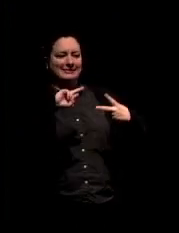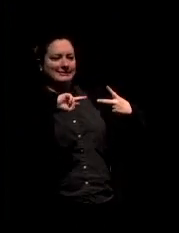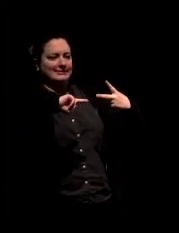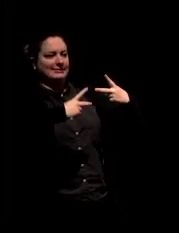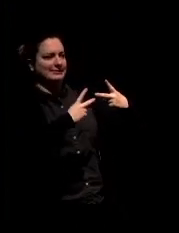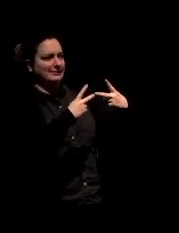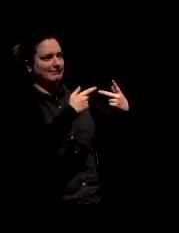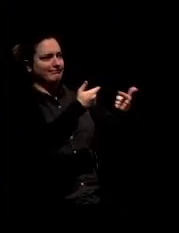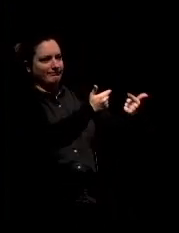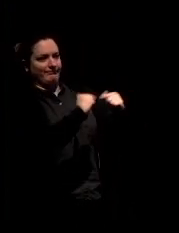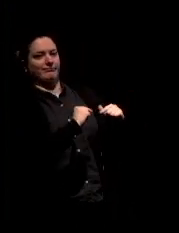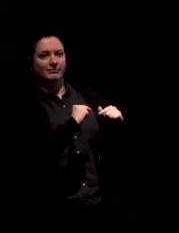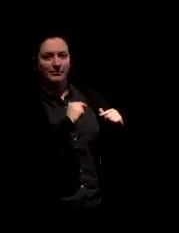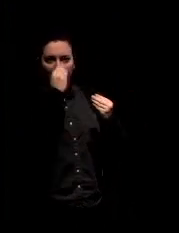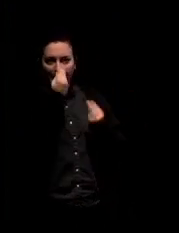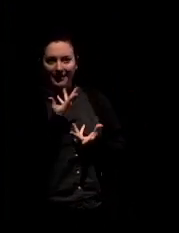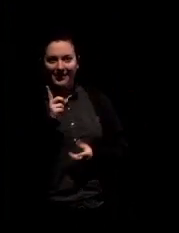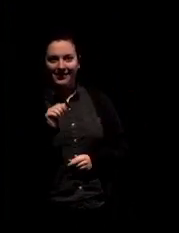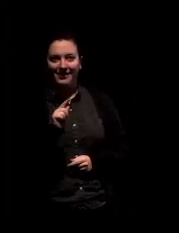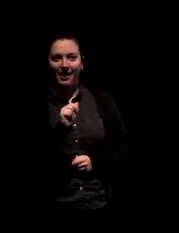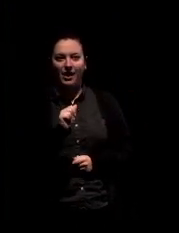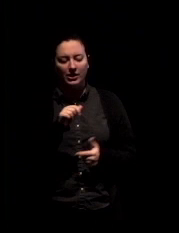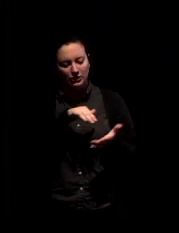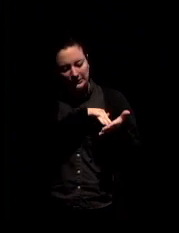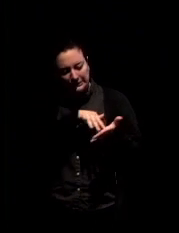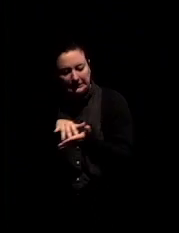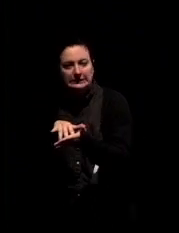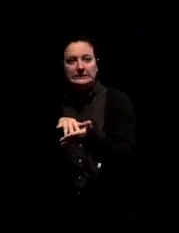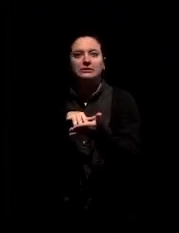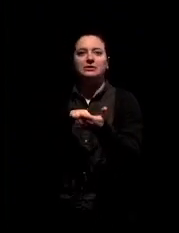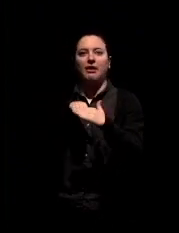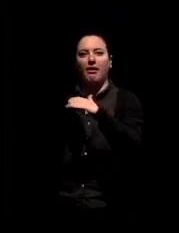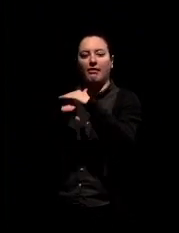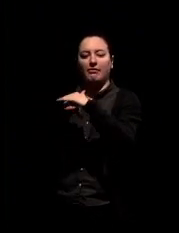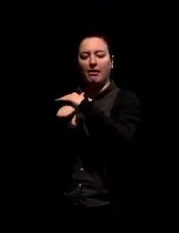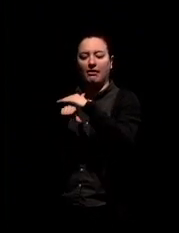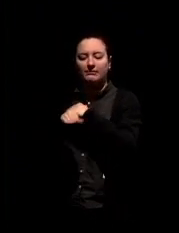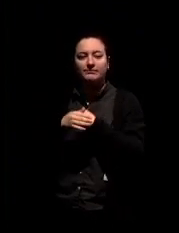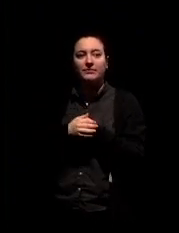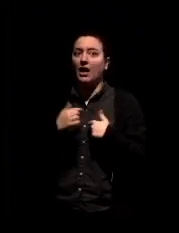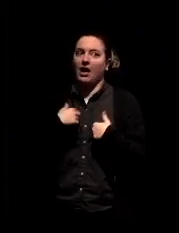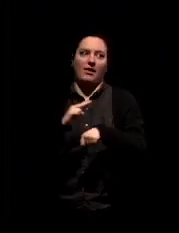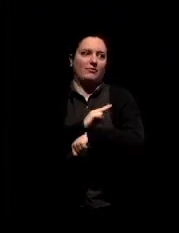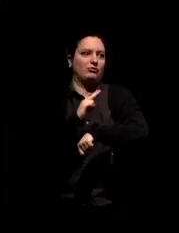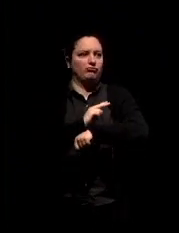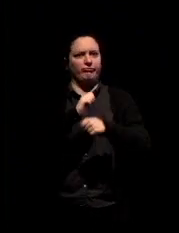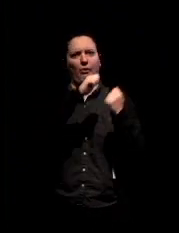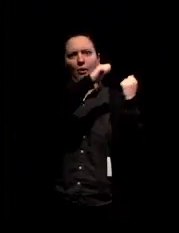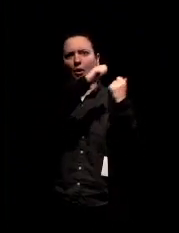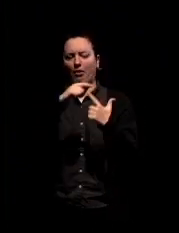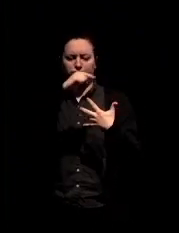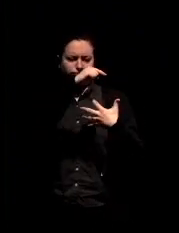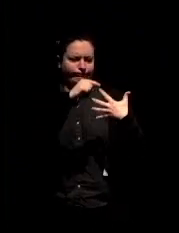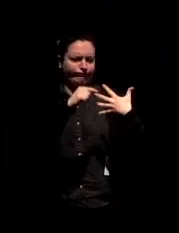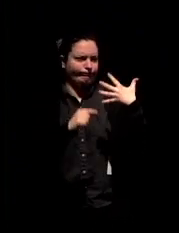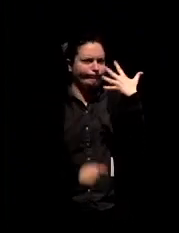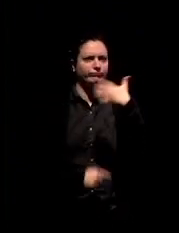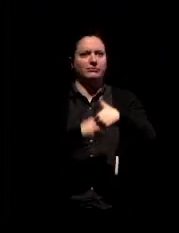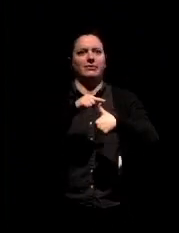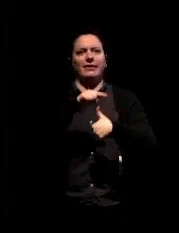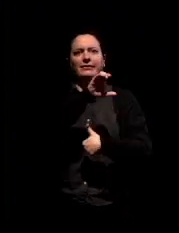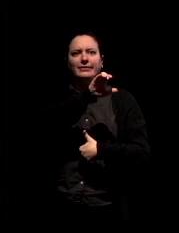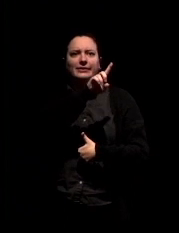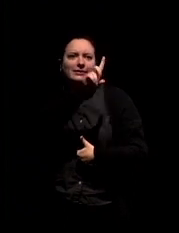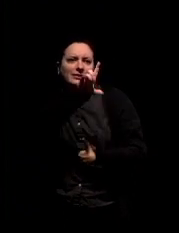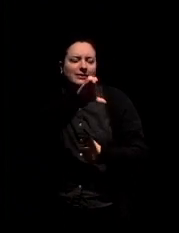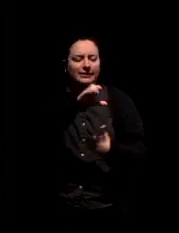care. I've used probably every data source from the CDC or the U.S. Census Bureau to document LGBTQ